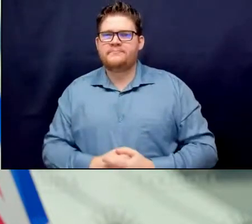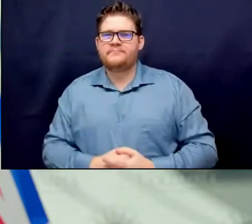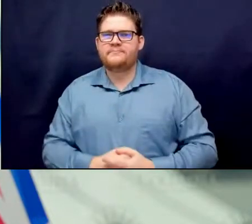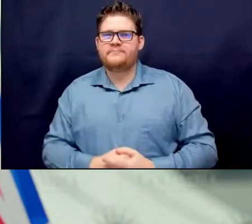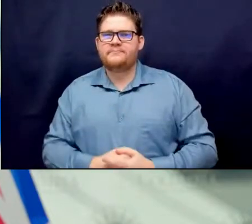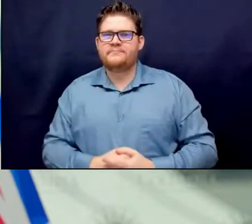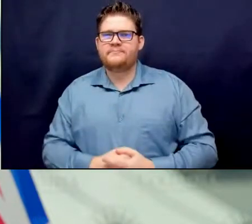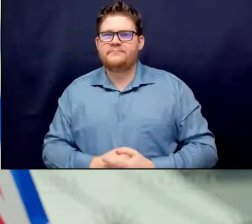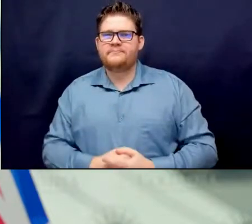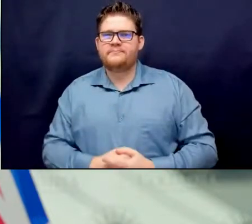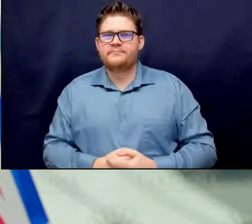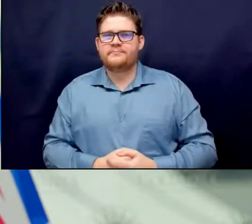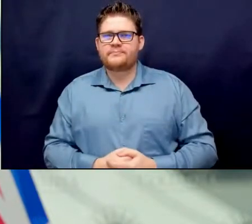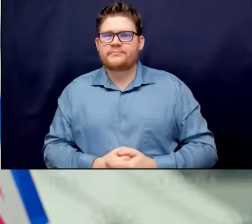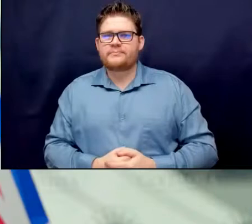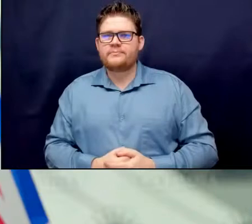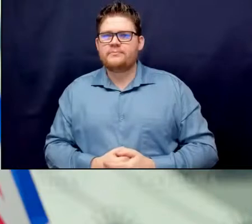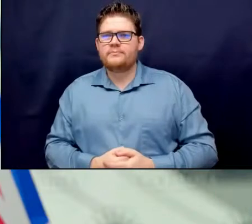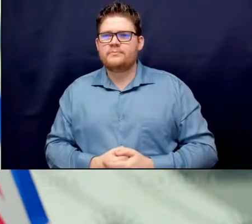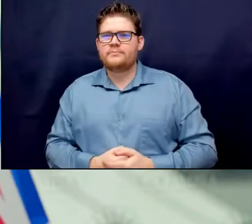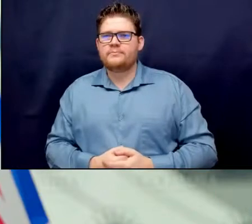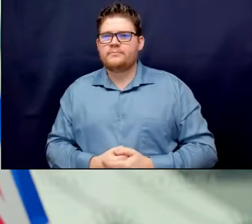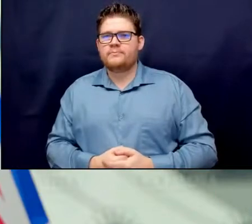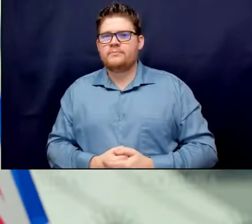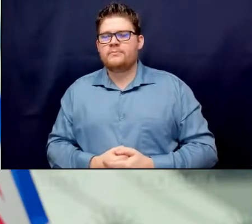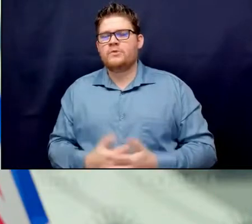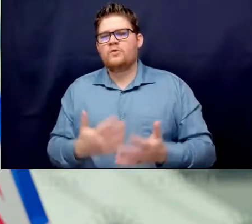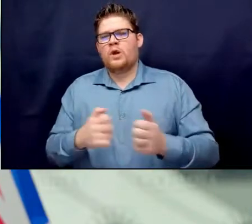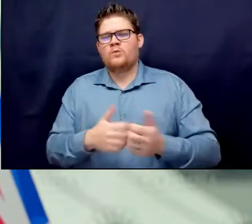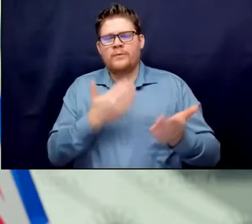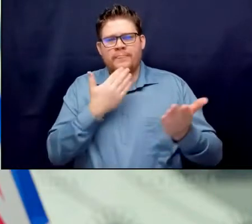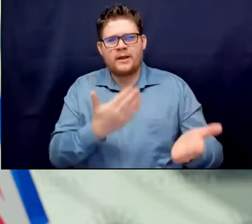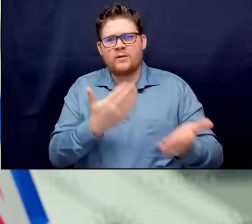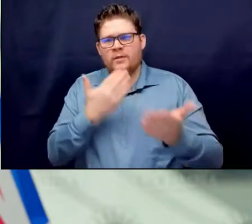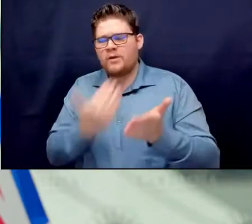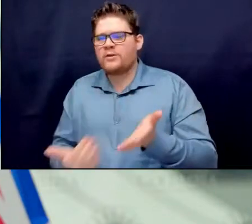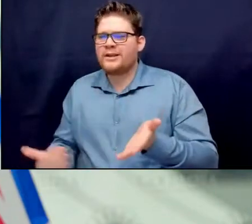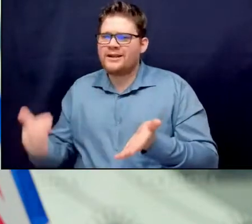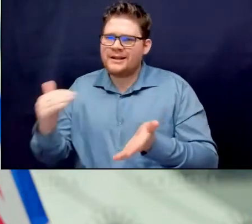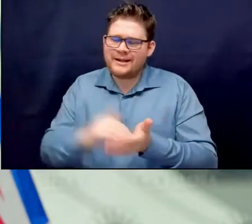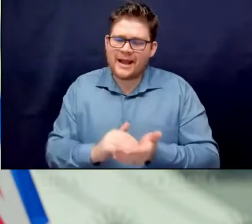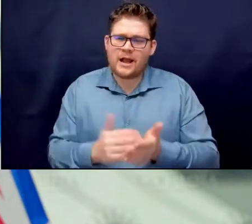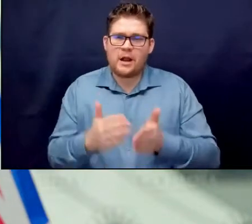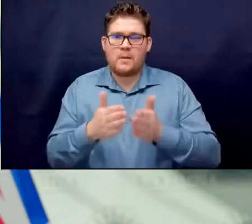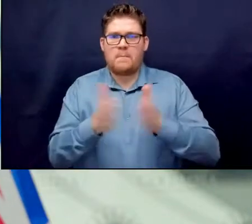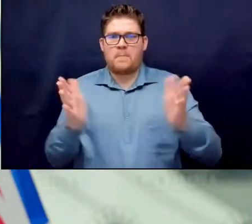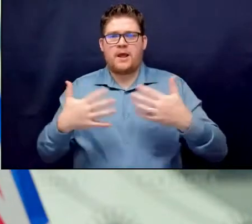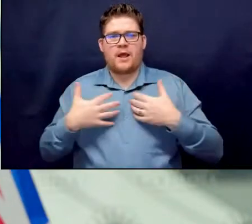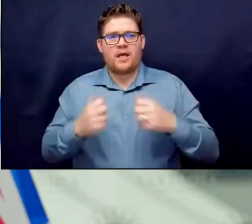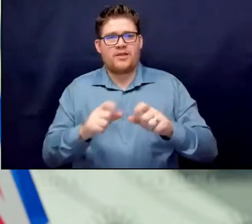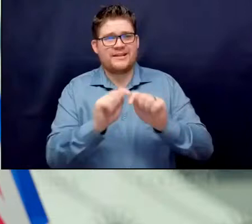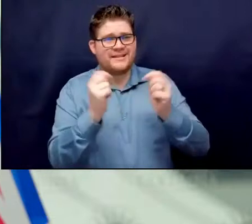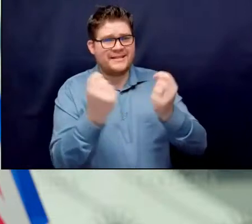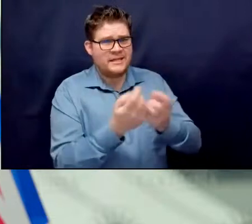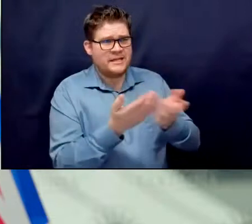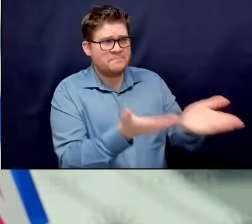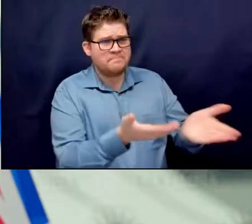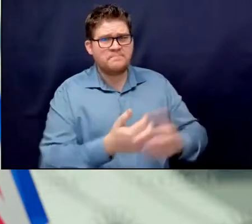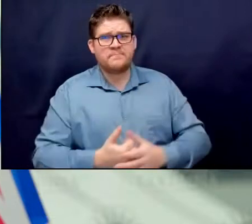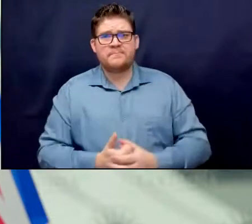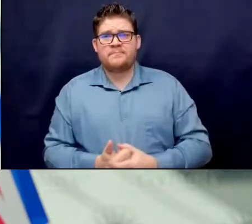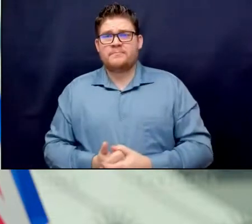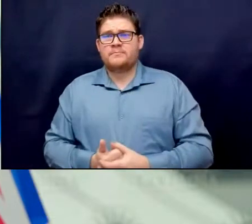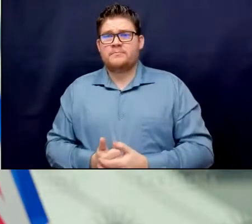teams, who have been exceptional. The Provincial Health Office, led by Dr. Henry, the BC Center for Disease Control, all